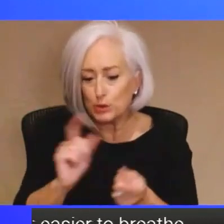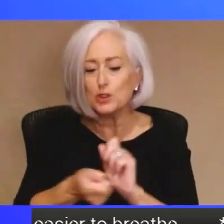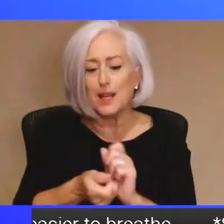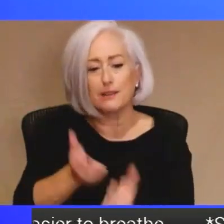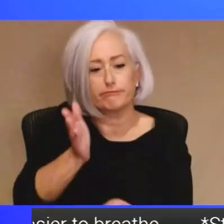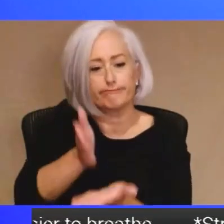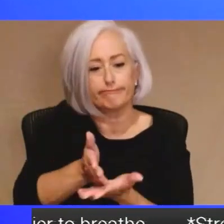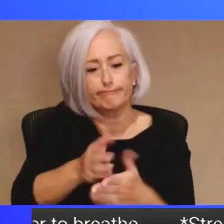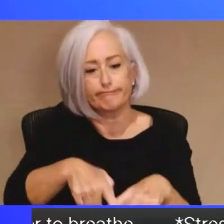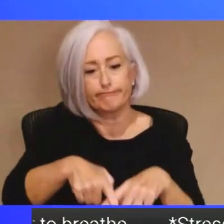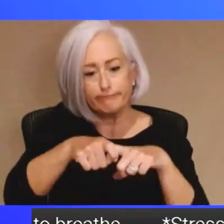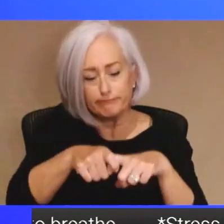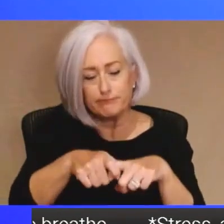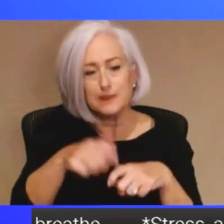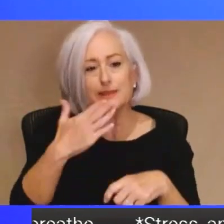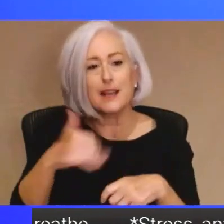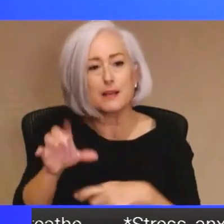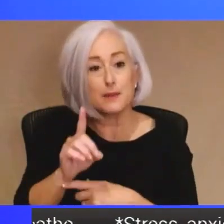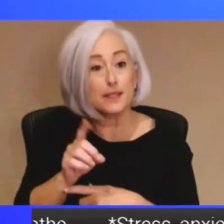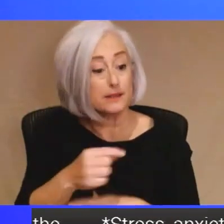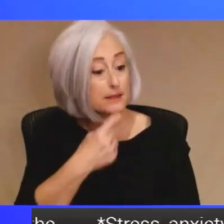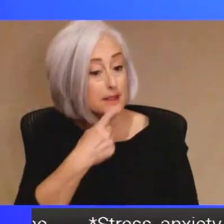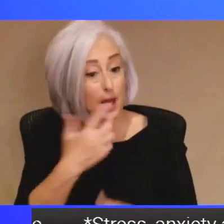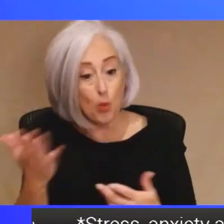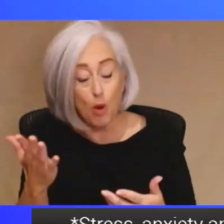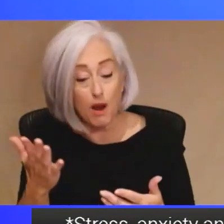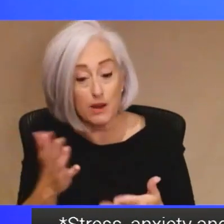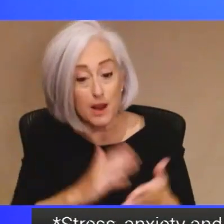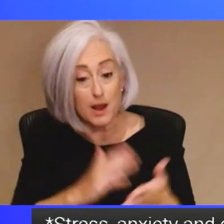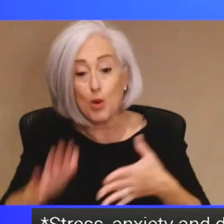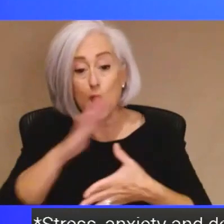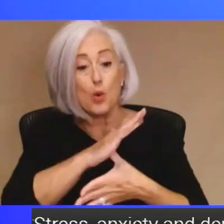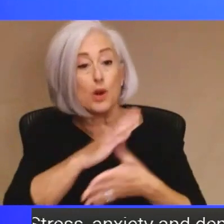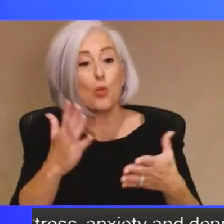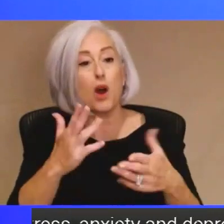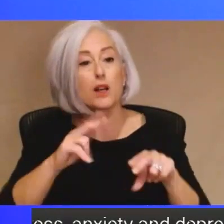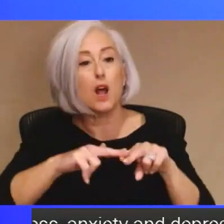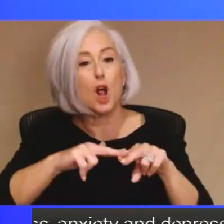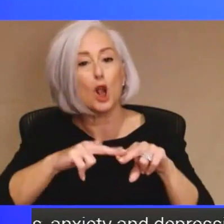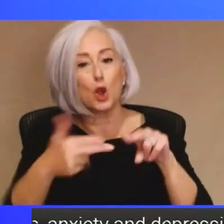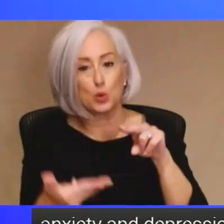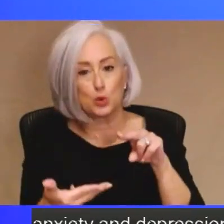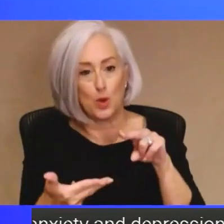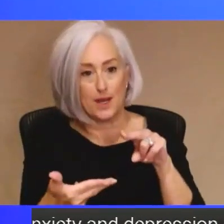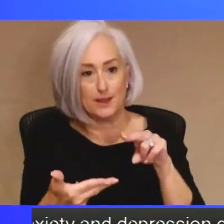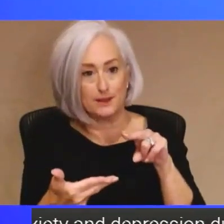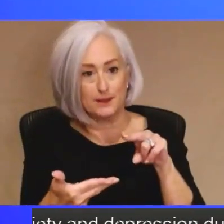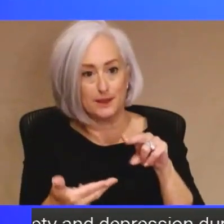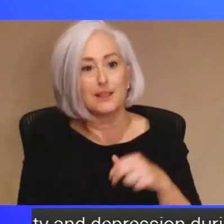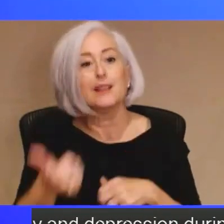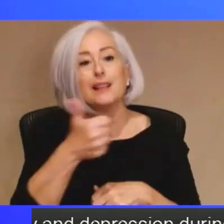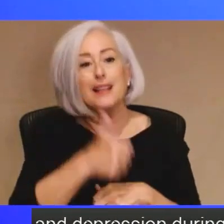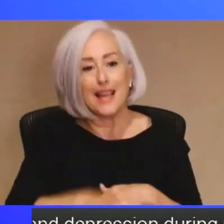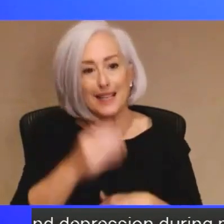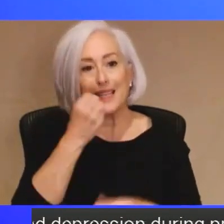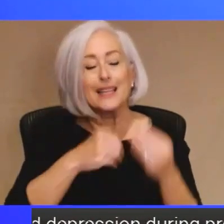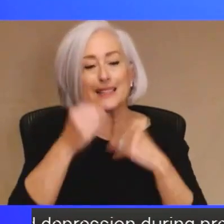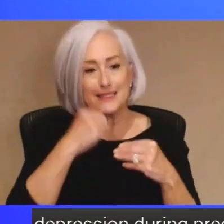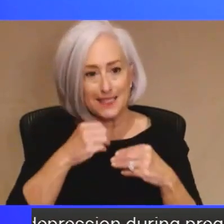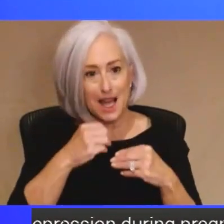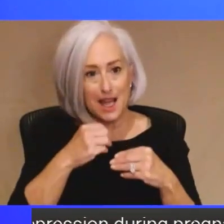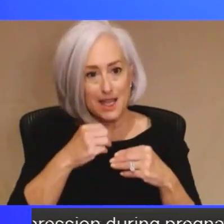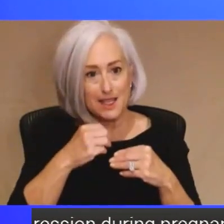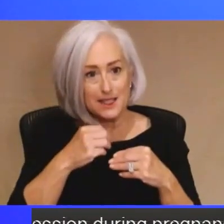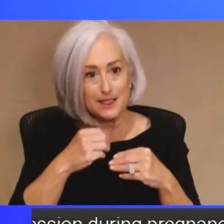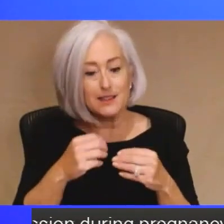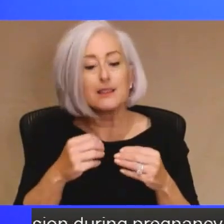usually obese, I say lose weight. Mm-hmm. Any diet that's hypocaloric is going to cause a marked improvement in the